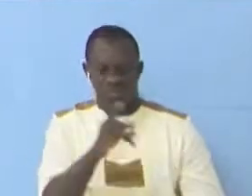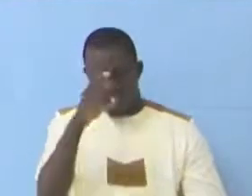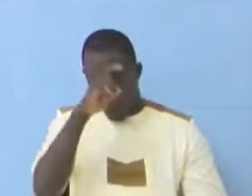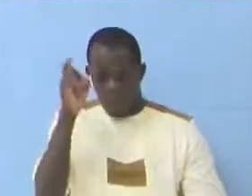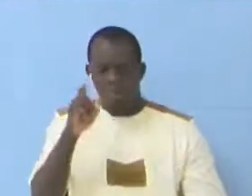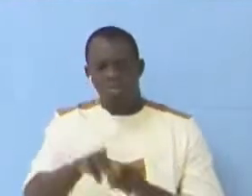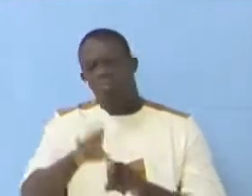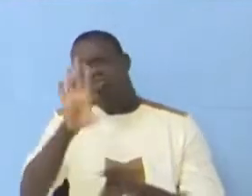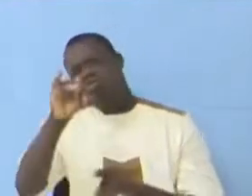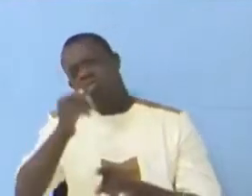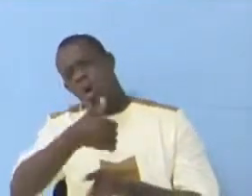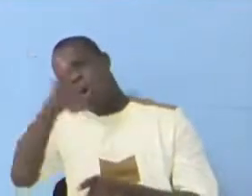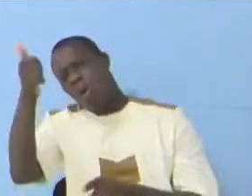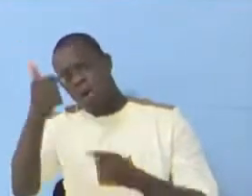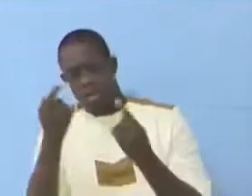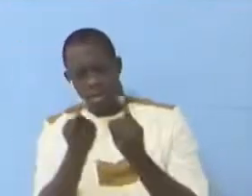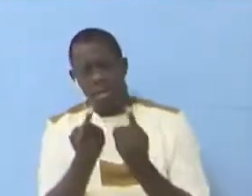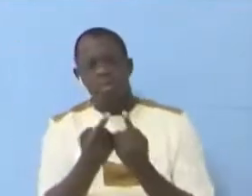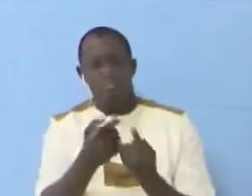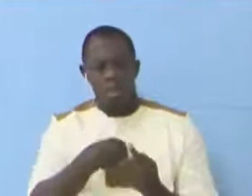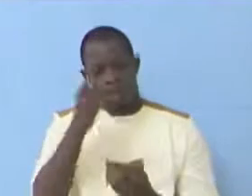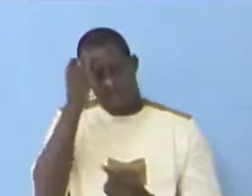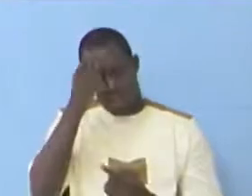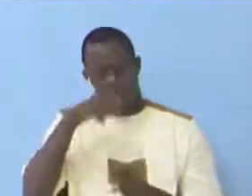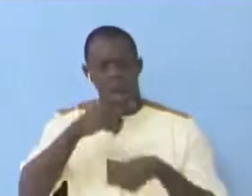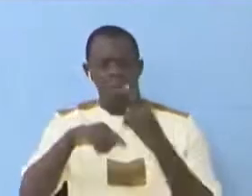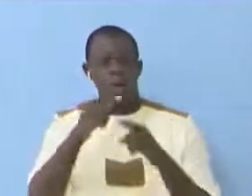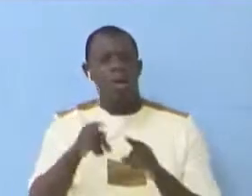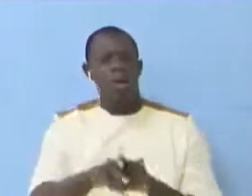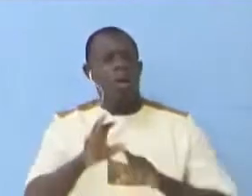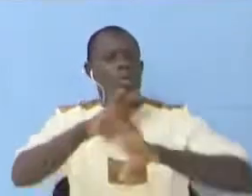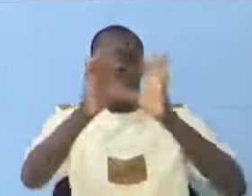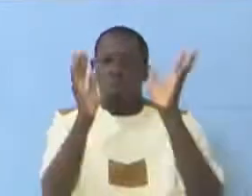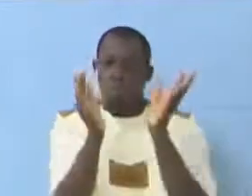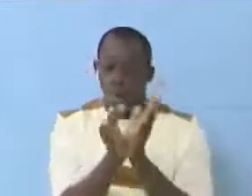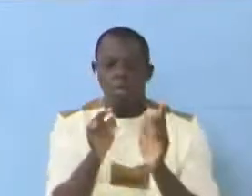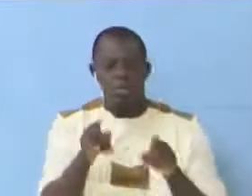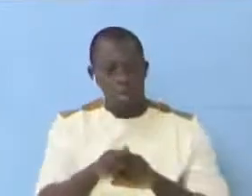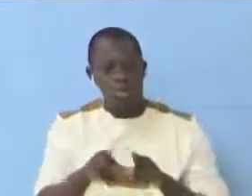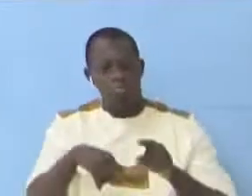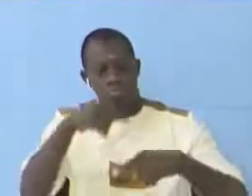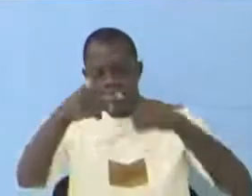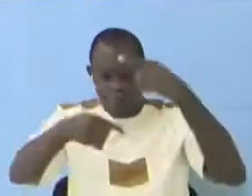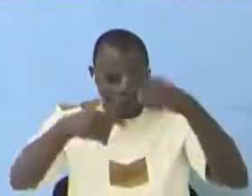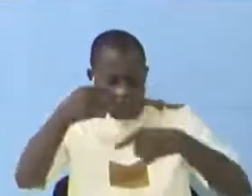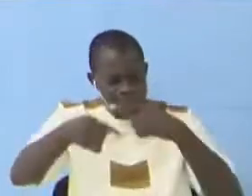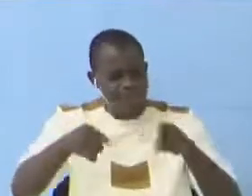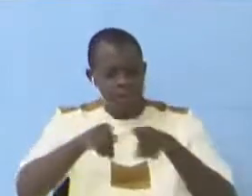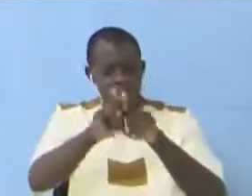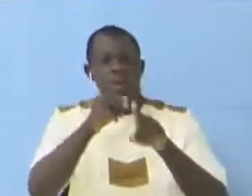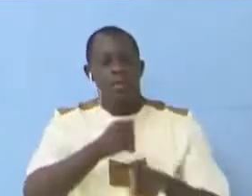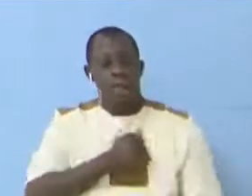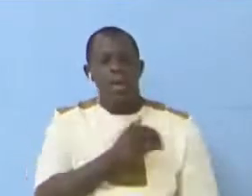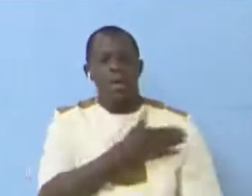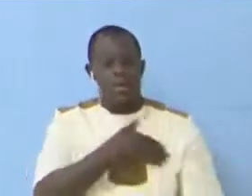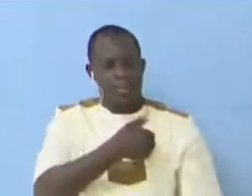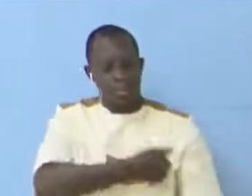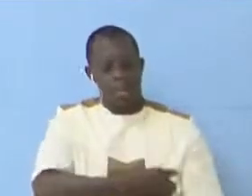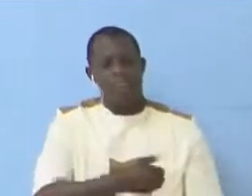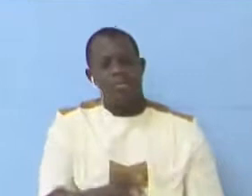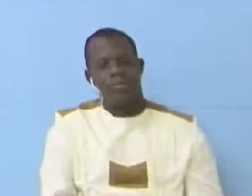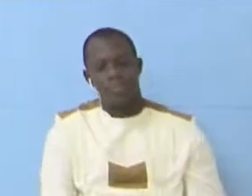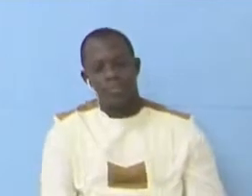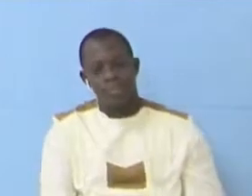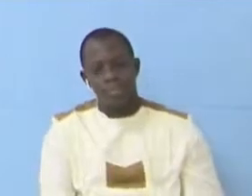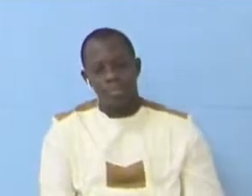wadee maa ngi doon xalaat nu may génne ci liggéey bi def leneen. All the same, I continued with my treatment. waaye nag dama continué woon rek ak suma faju